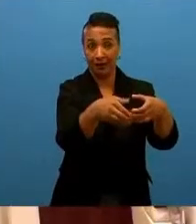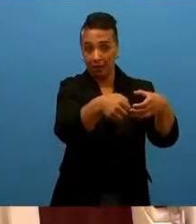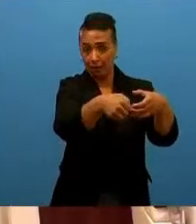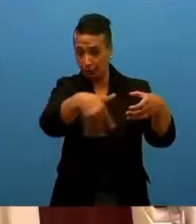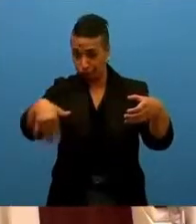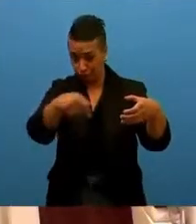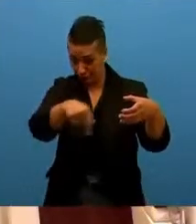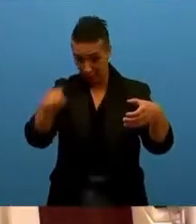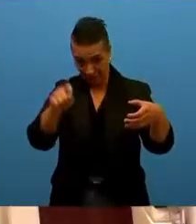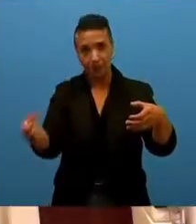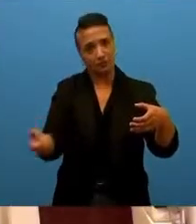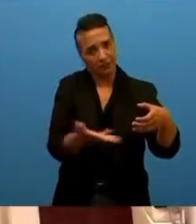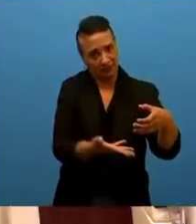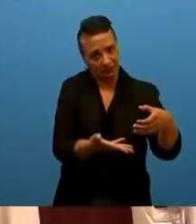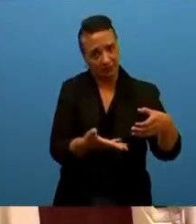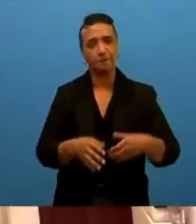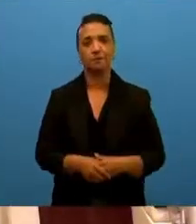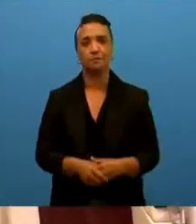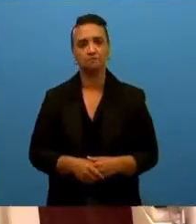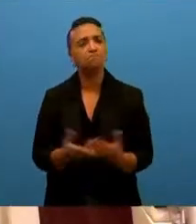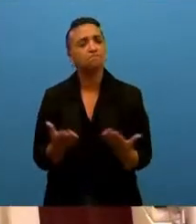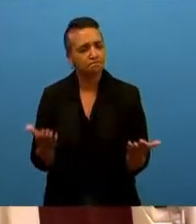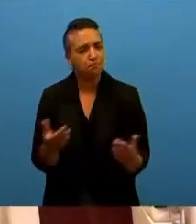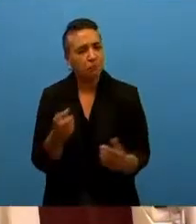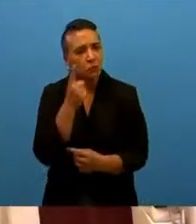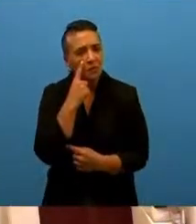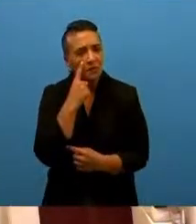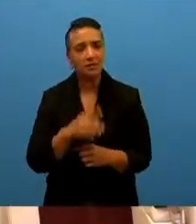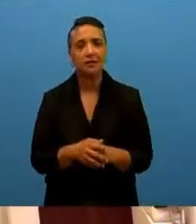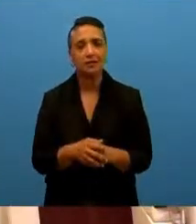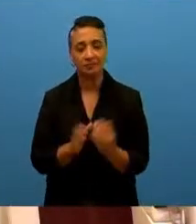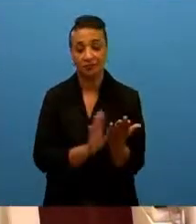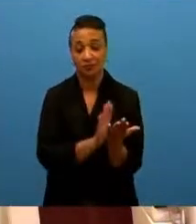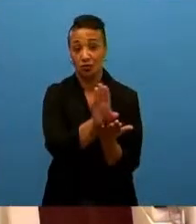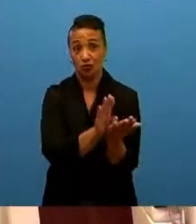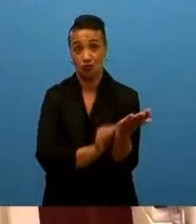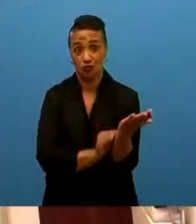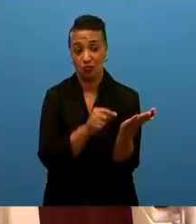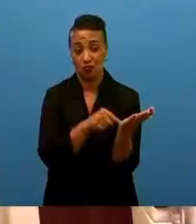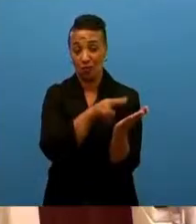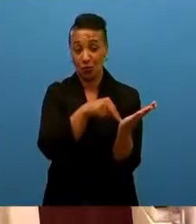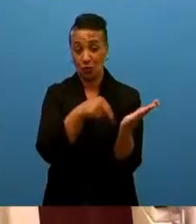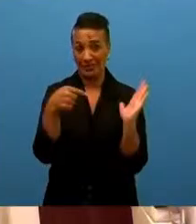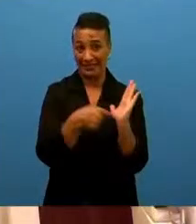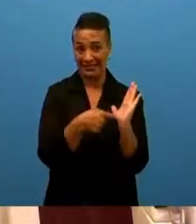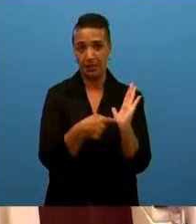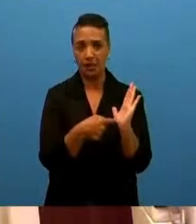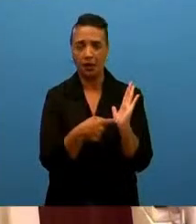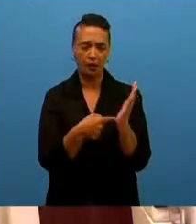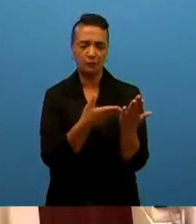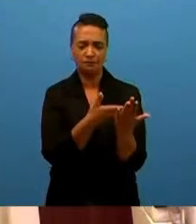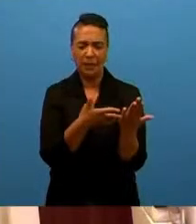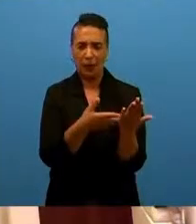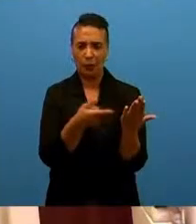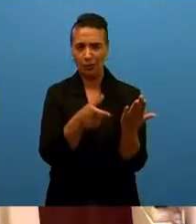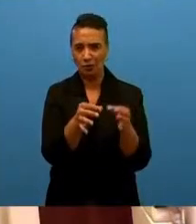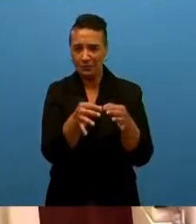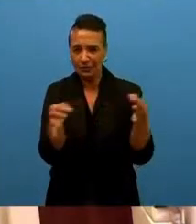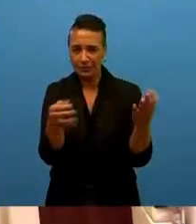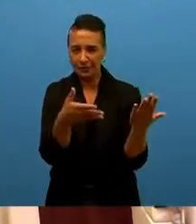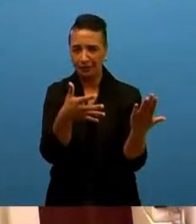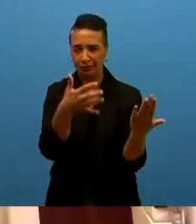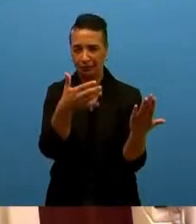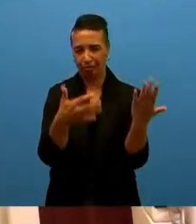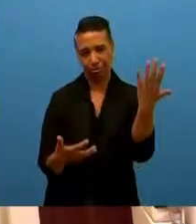Issues. However, the language of the zero draft resolution was subsequently weakened.